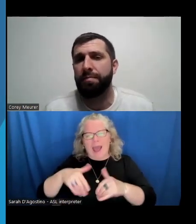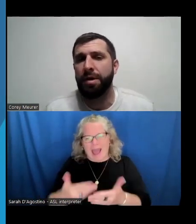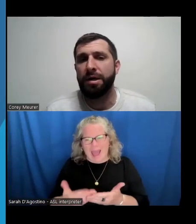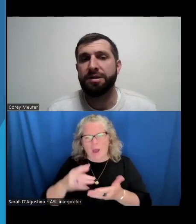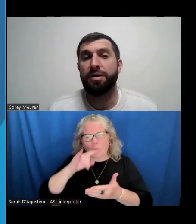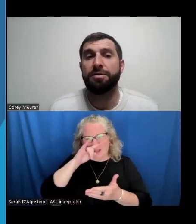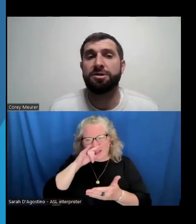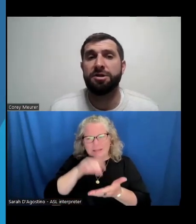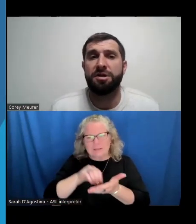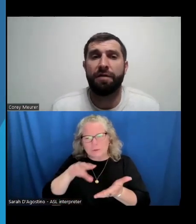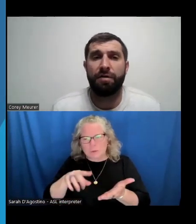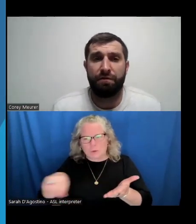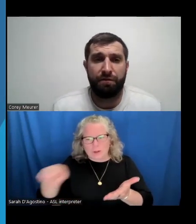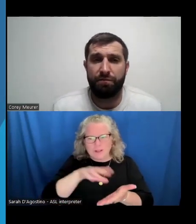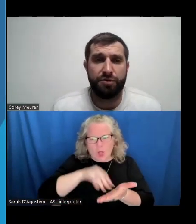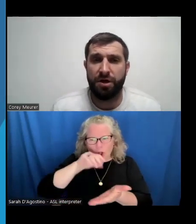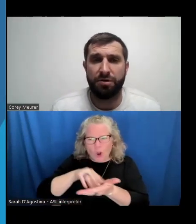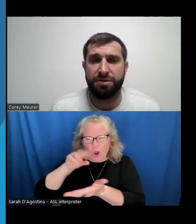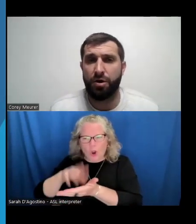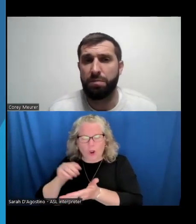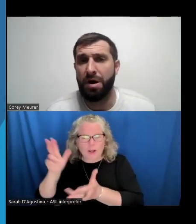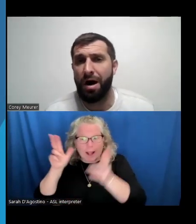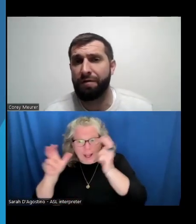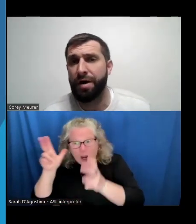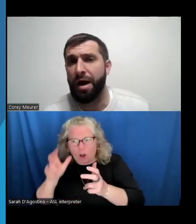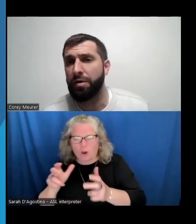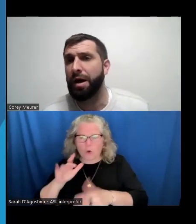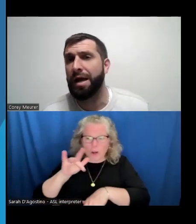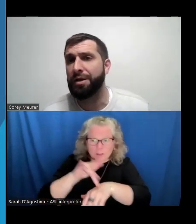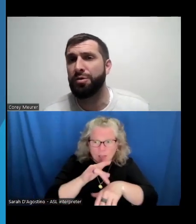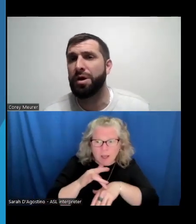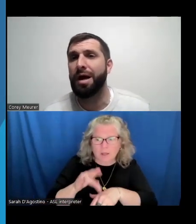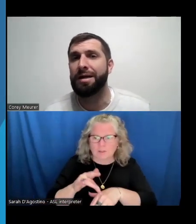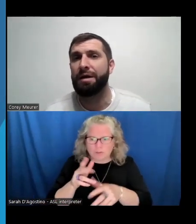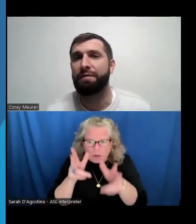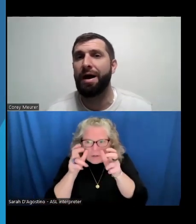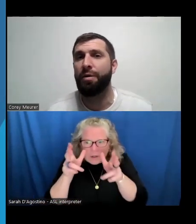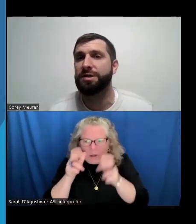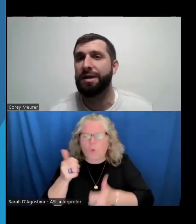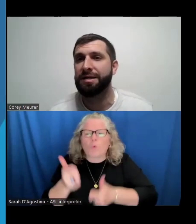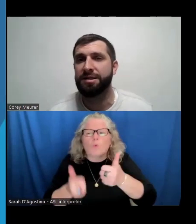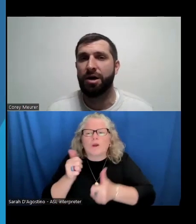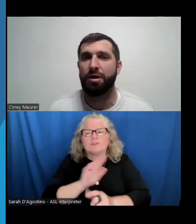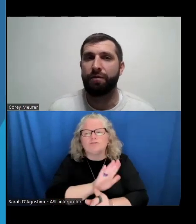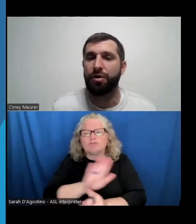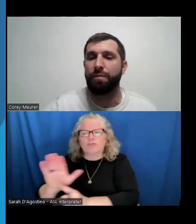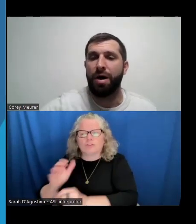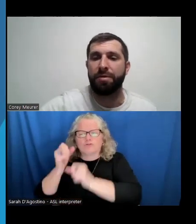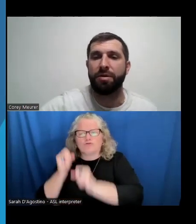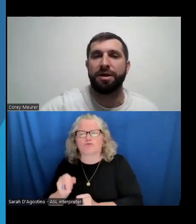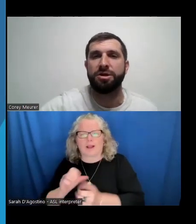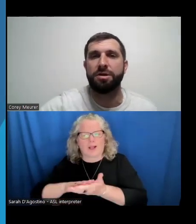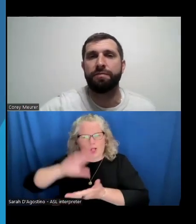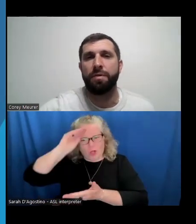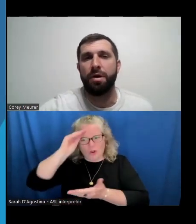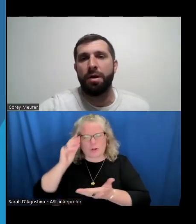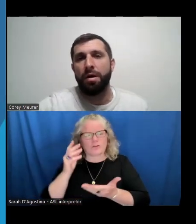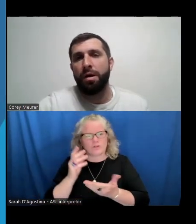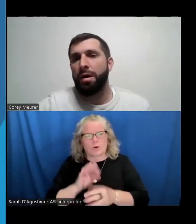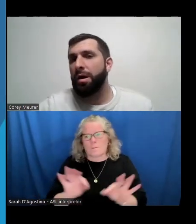to them? So here's just the different skills that could be offered out. Again, you can identify what's necessary for your